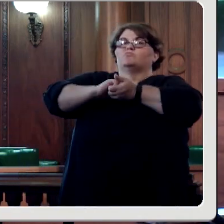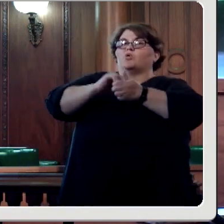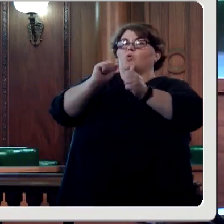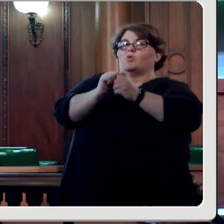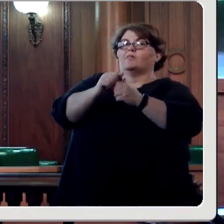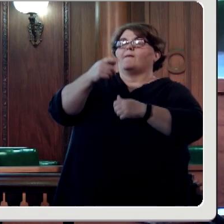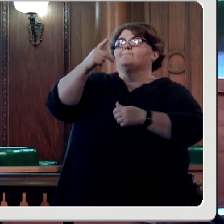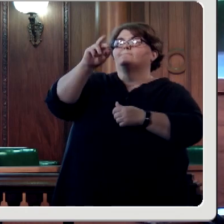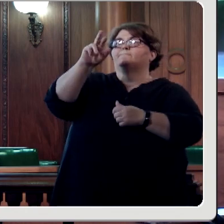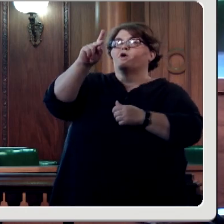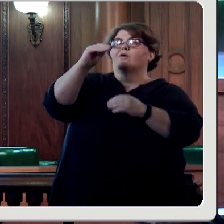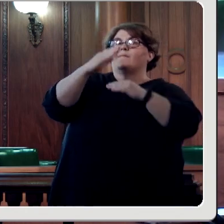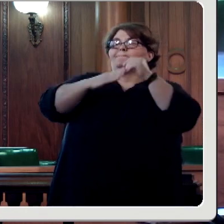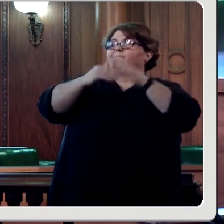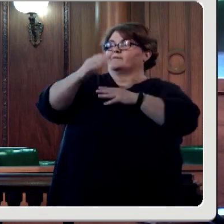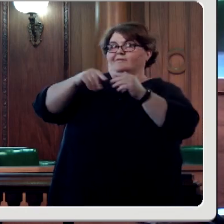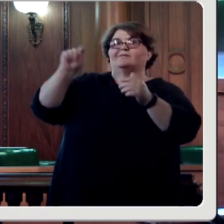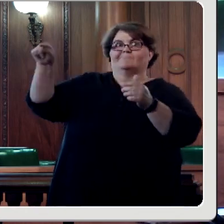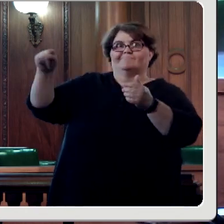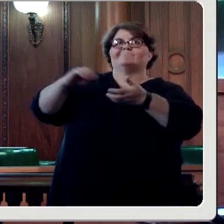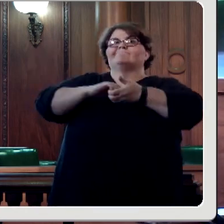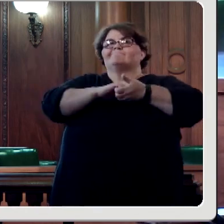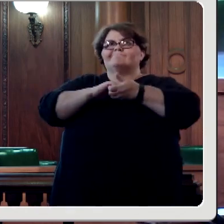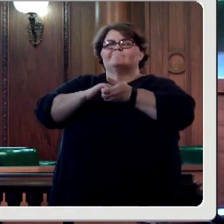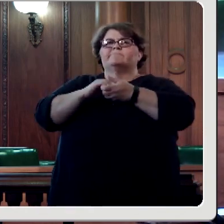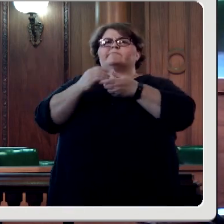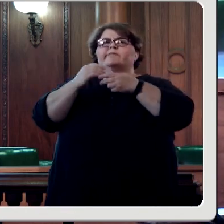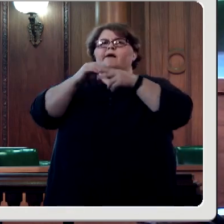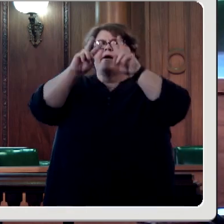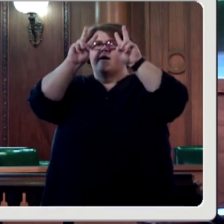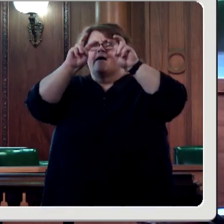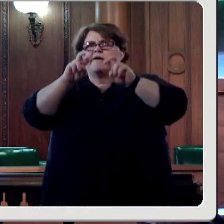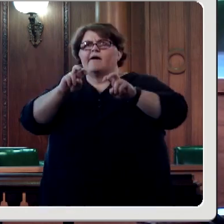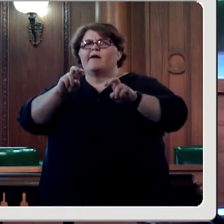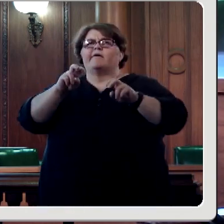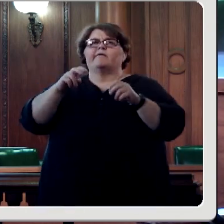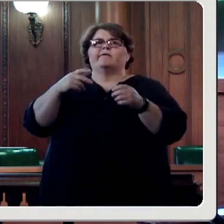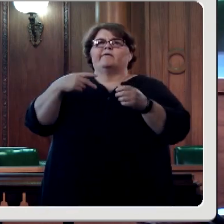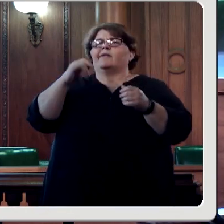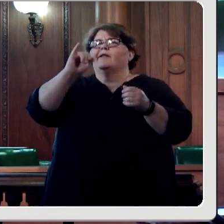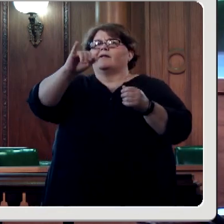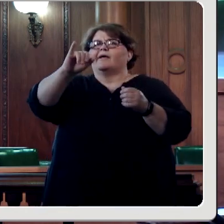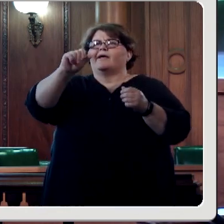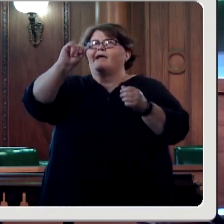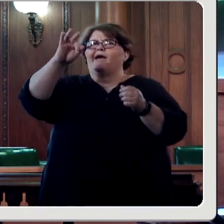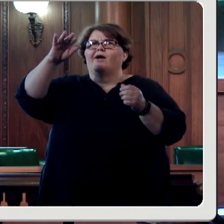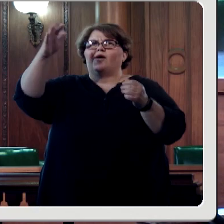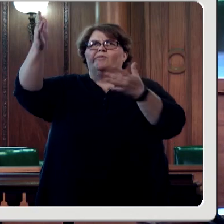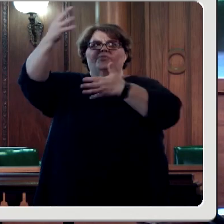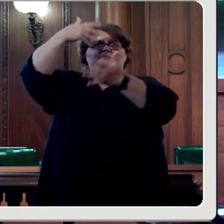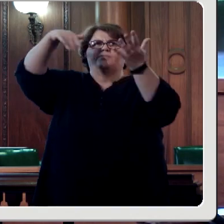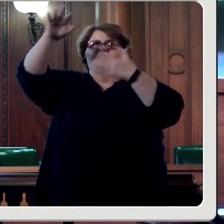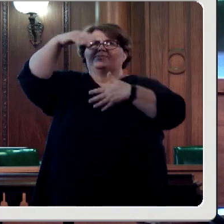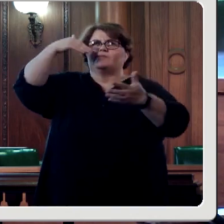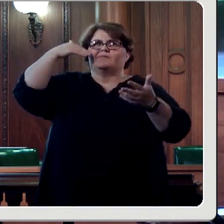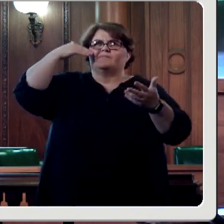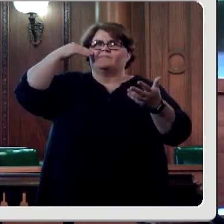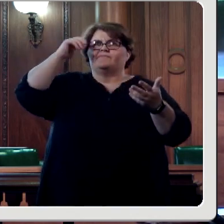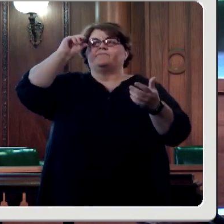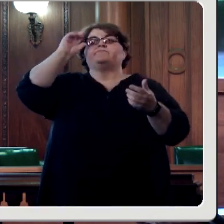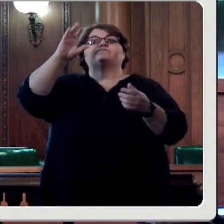Ransomware did try to attack our school system IT. Everything is up and running. We're in recovery and restore